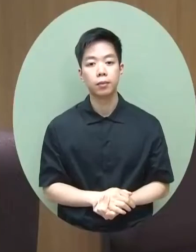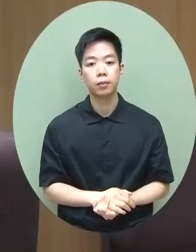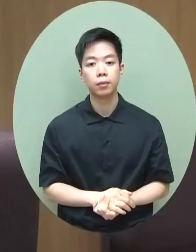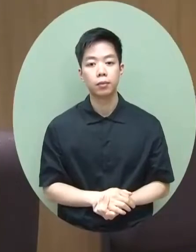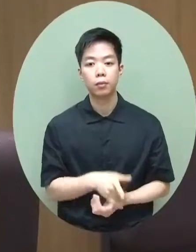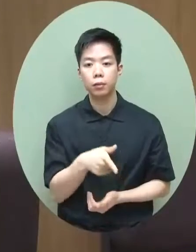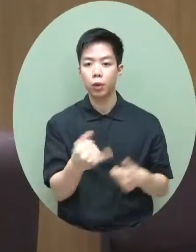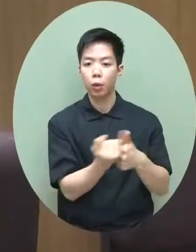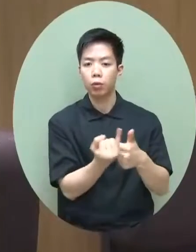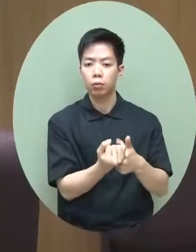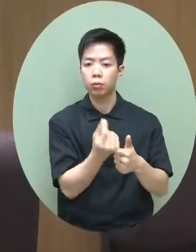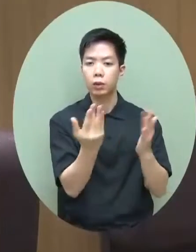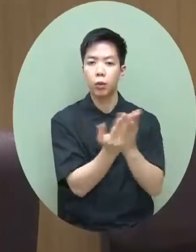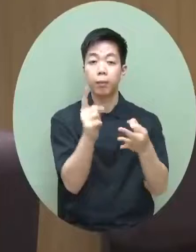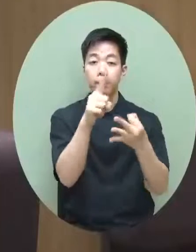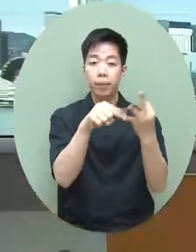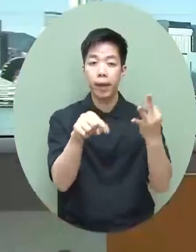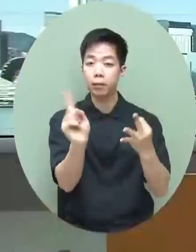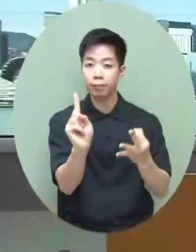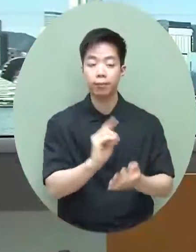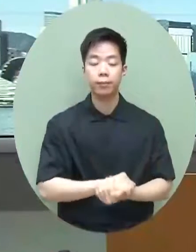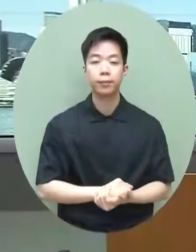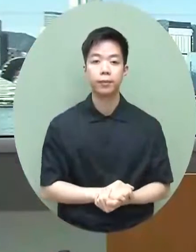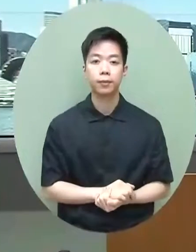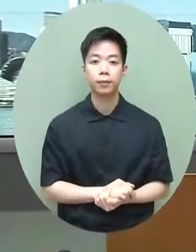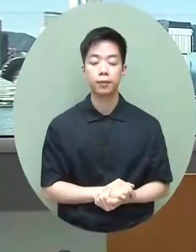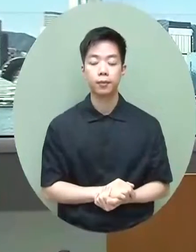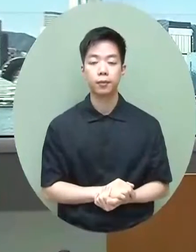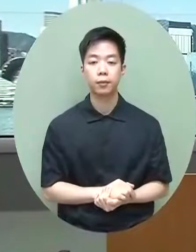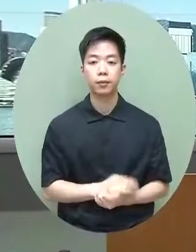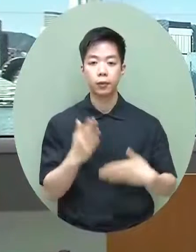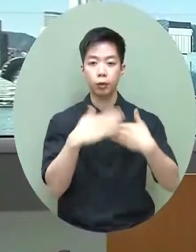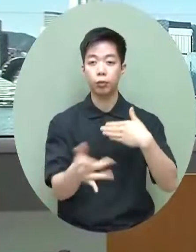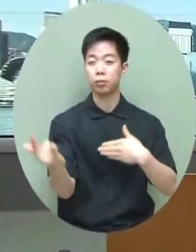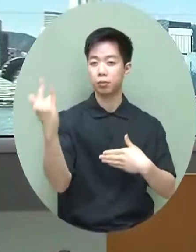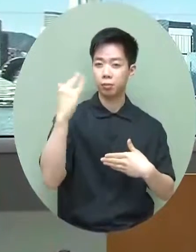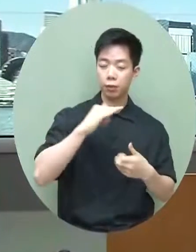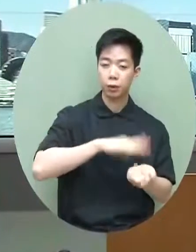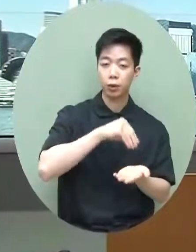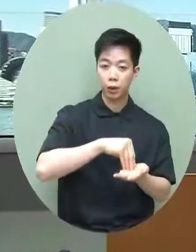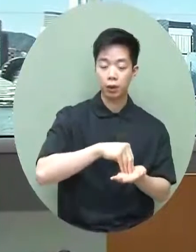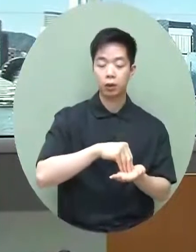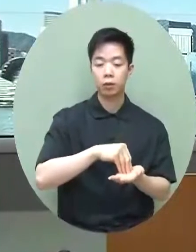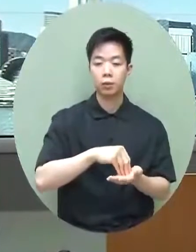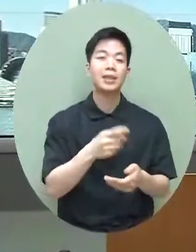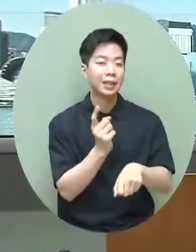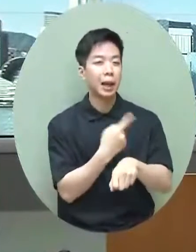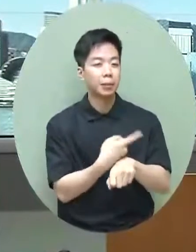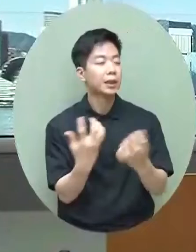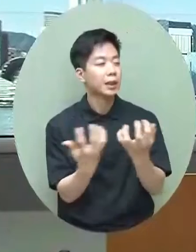from primary schools or which primary school? The imported case was classified as imported case for